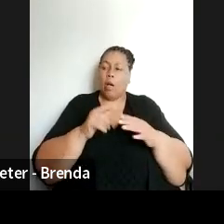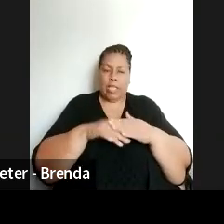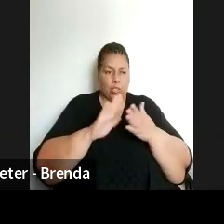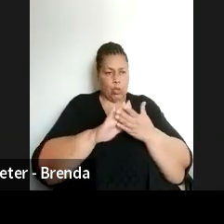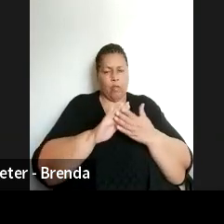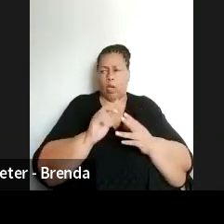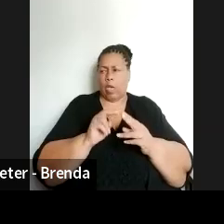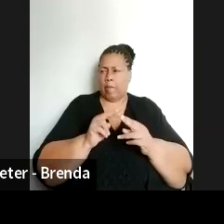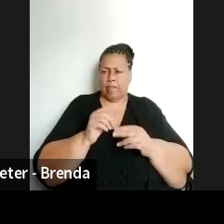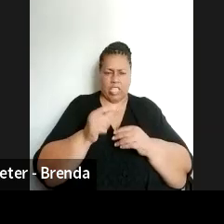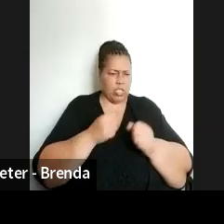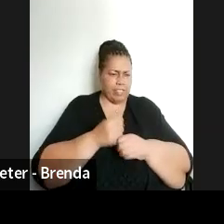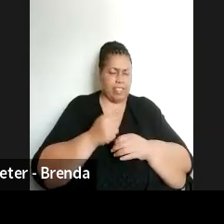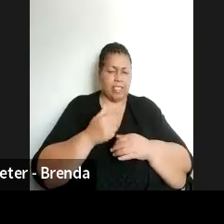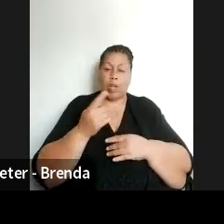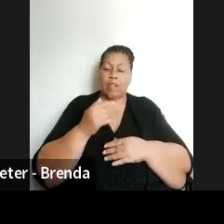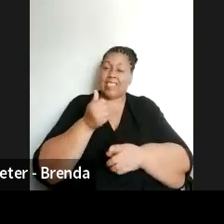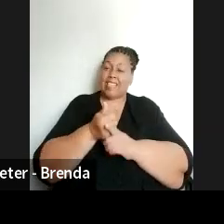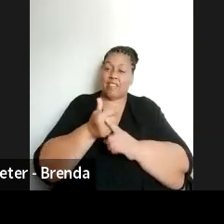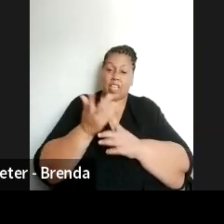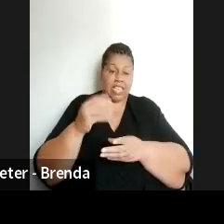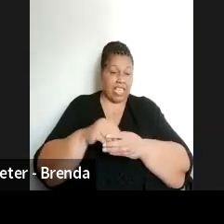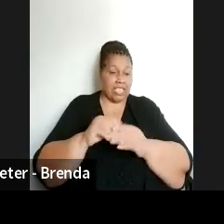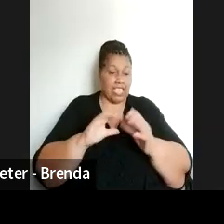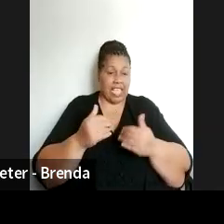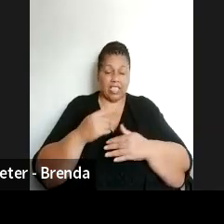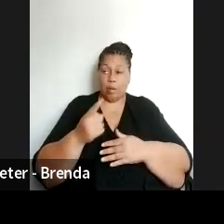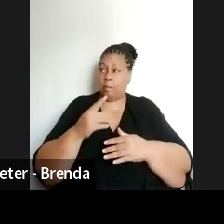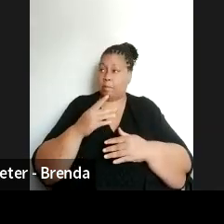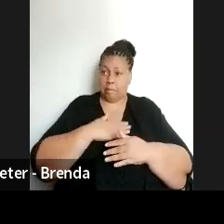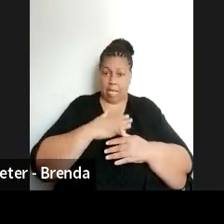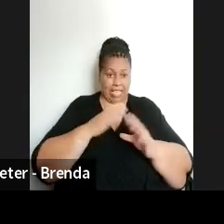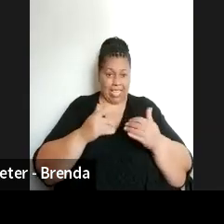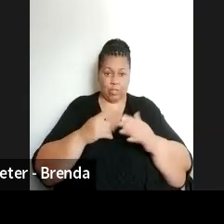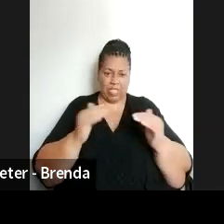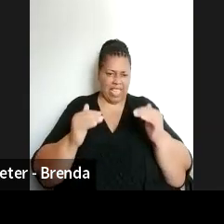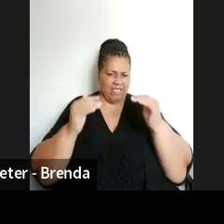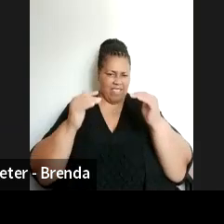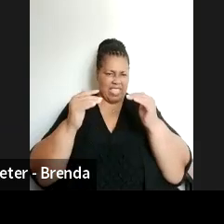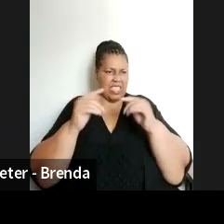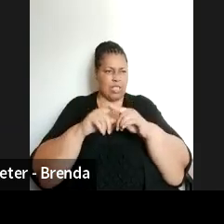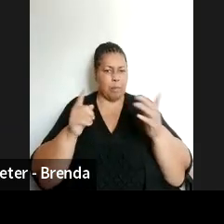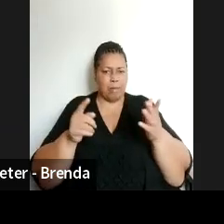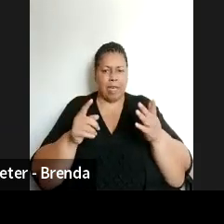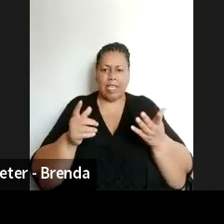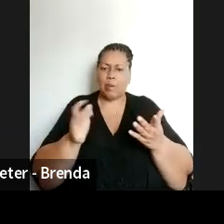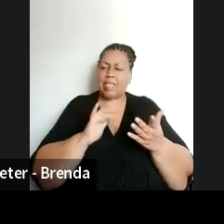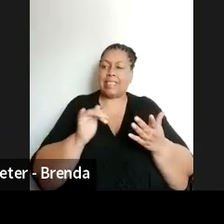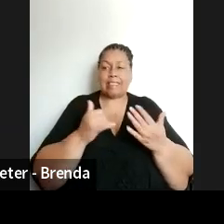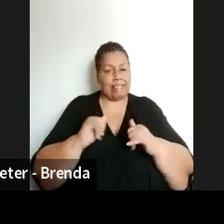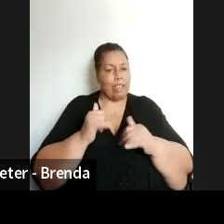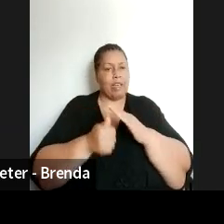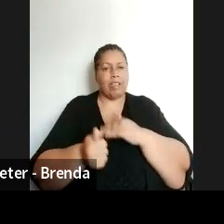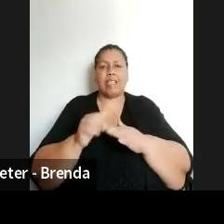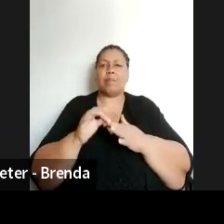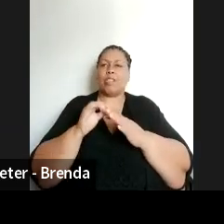years, one of the self-contained classes in my class, which was like the advanced class, but we're both technically like in the special ed program, and we were in the